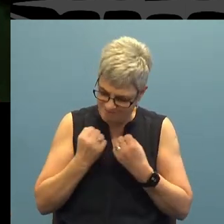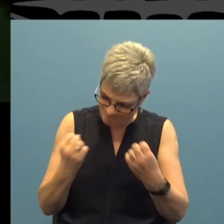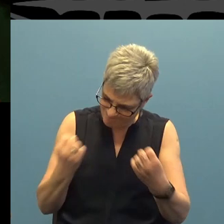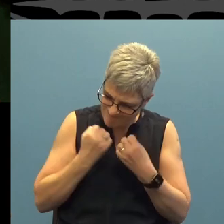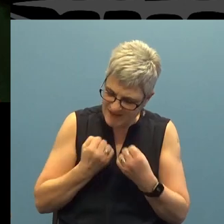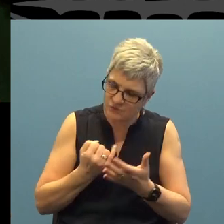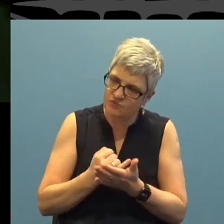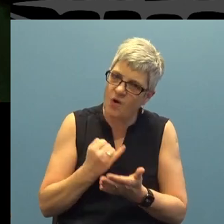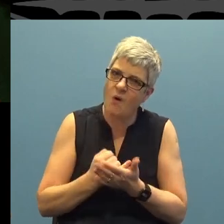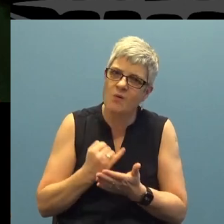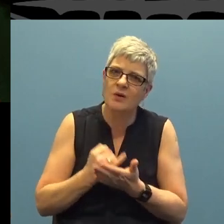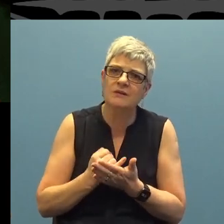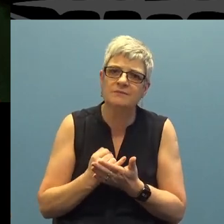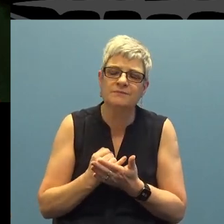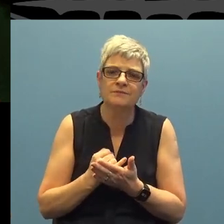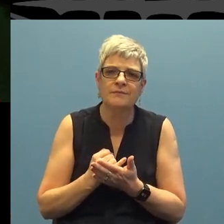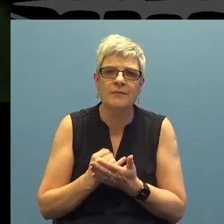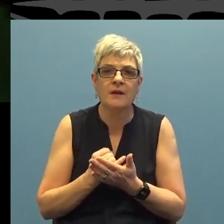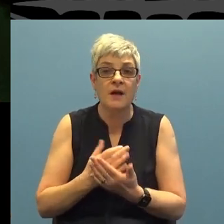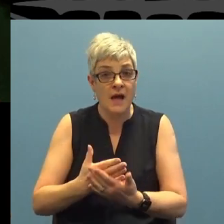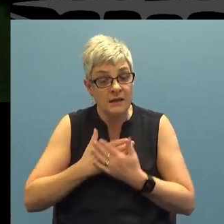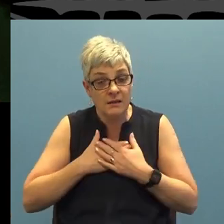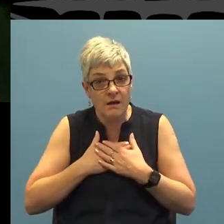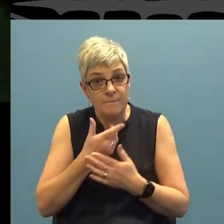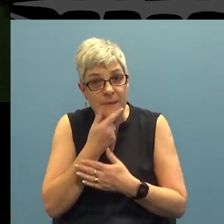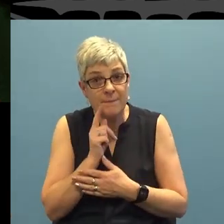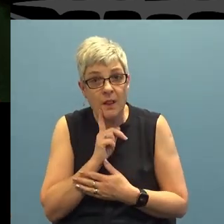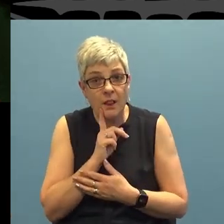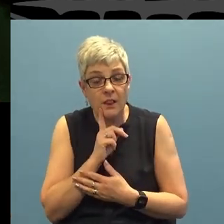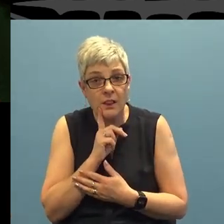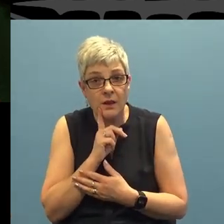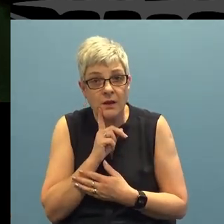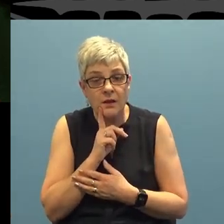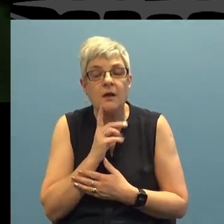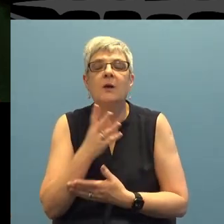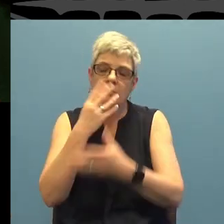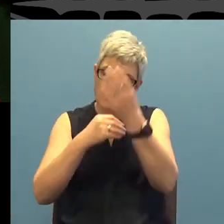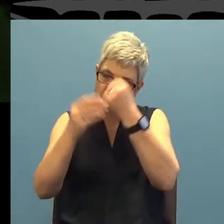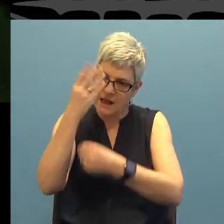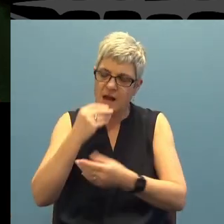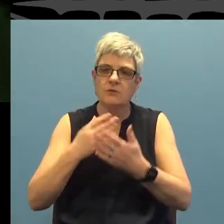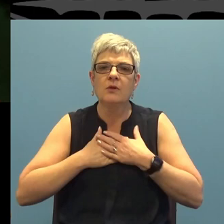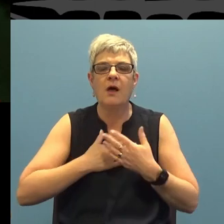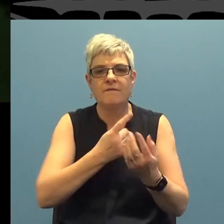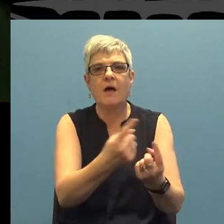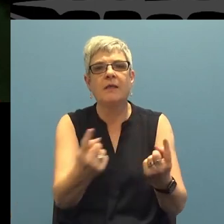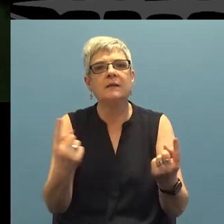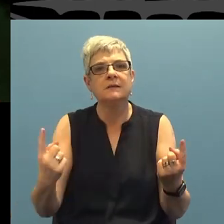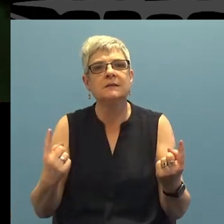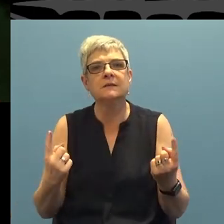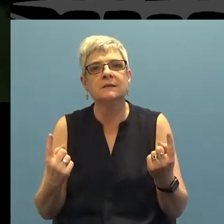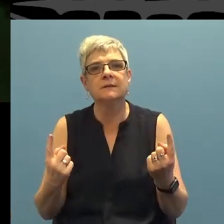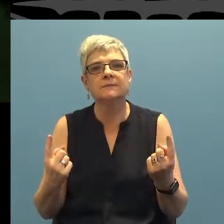wrong. As loved people, we may learn to love others.